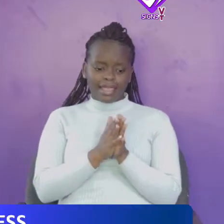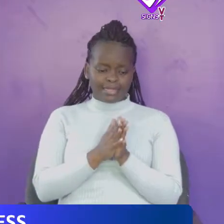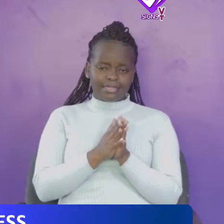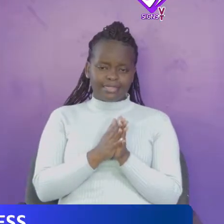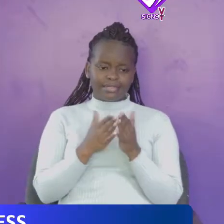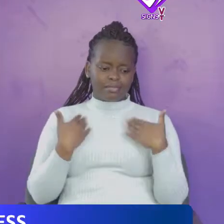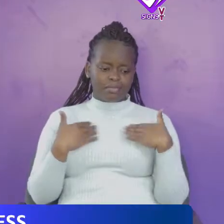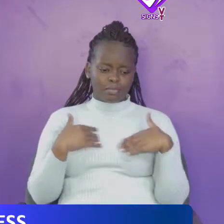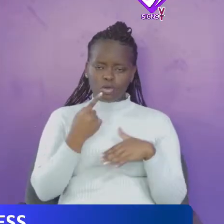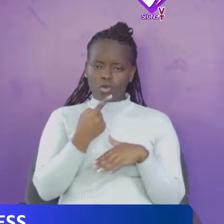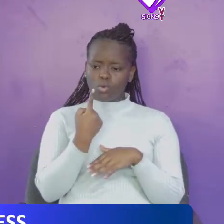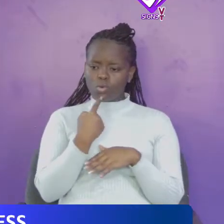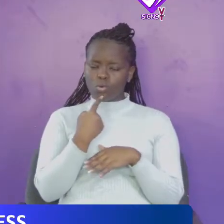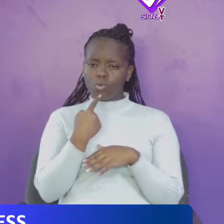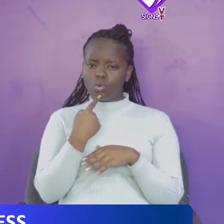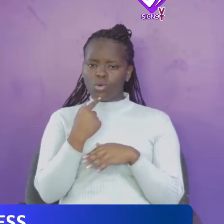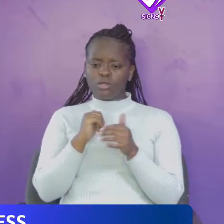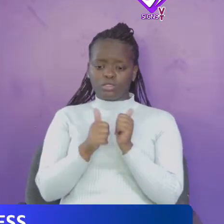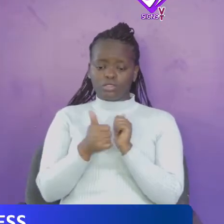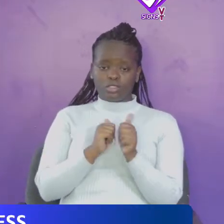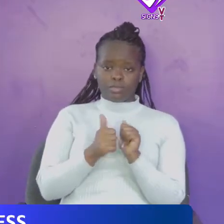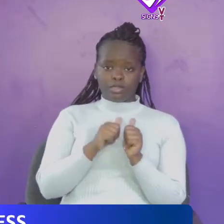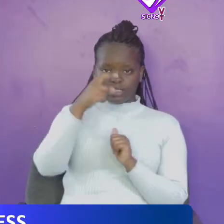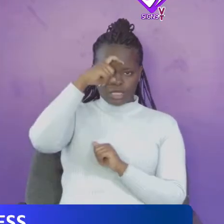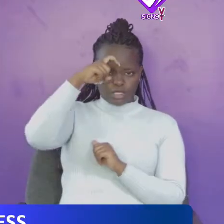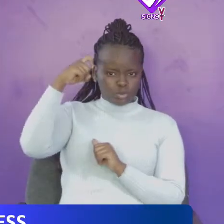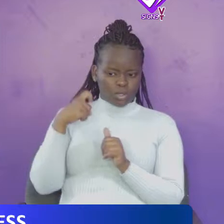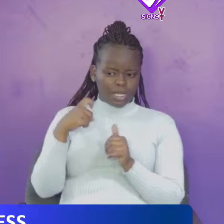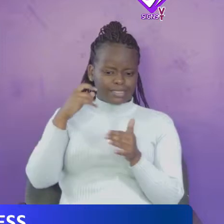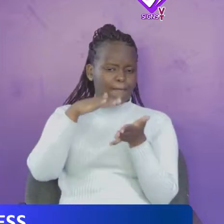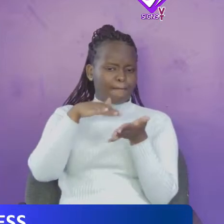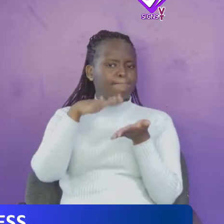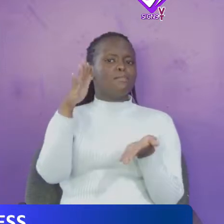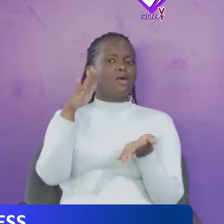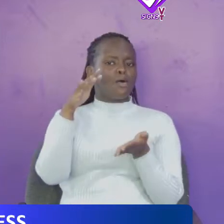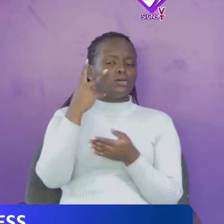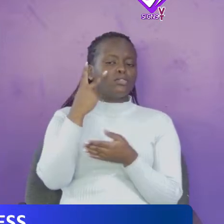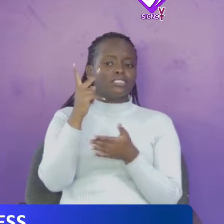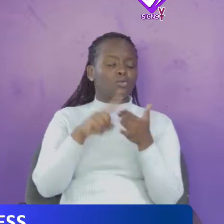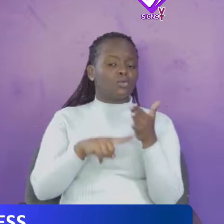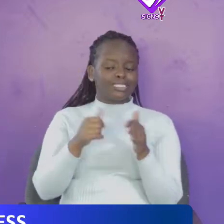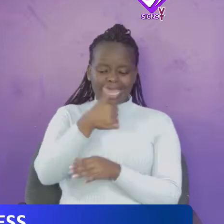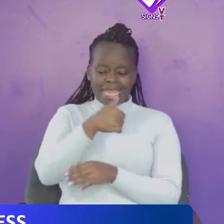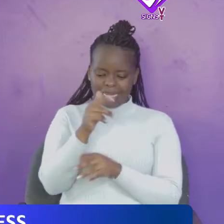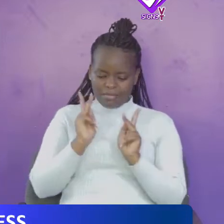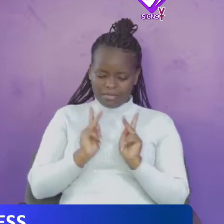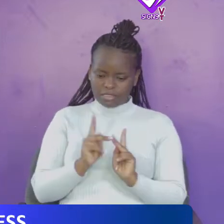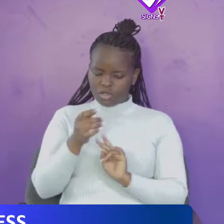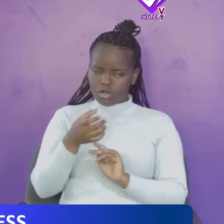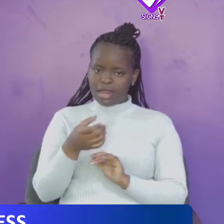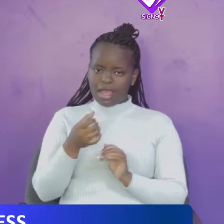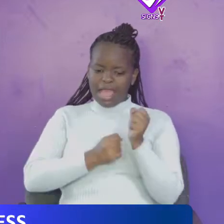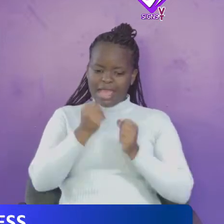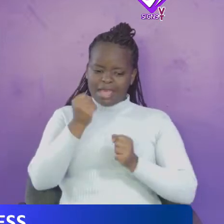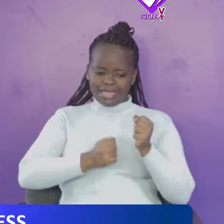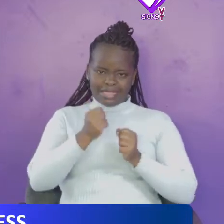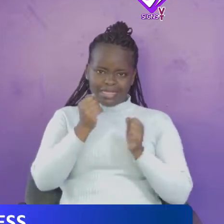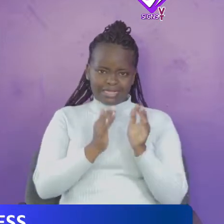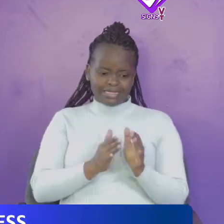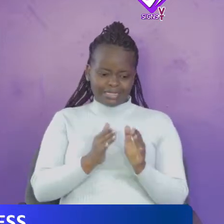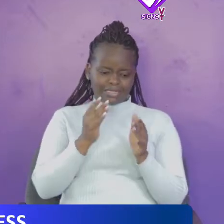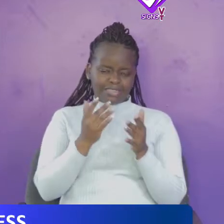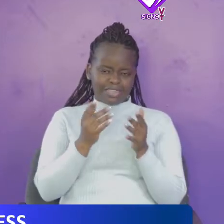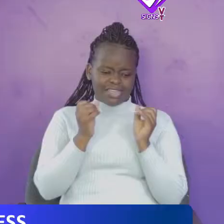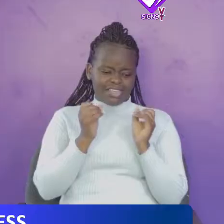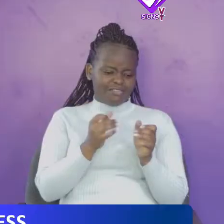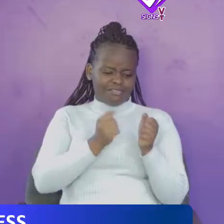engage in sports, they sweat even more. That's on any athlete, whether they are running tracks or